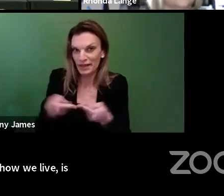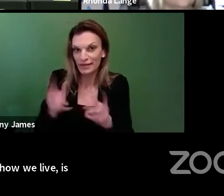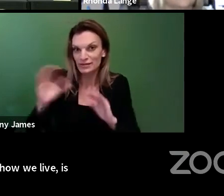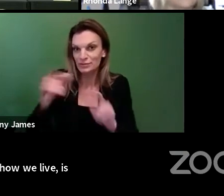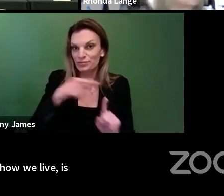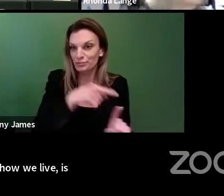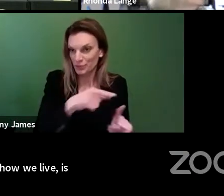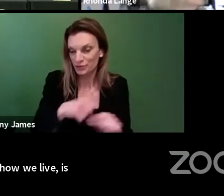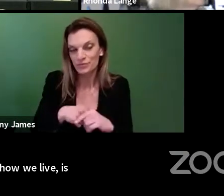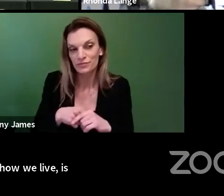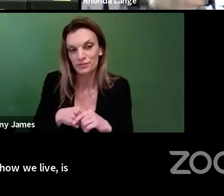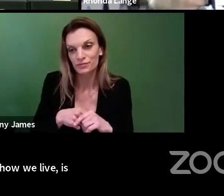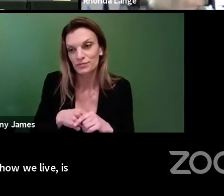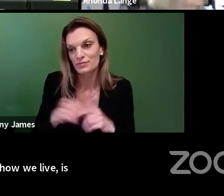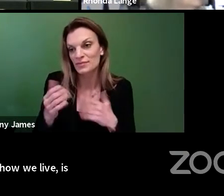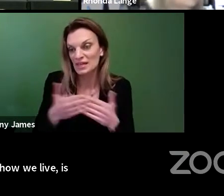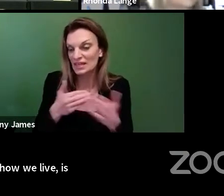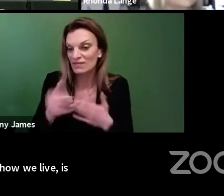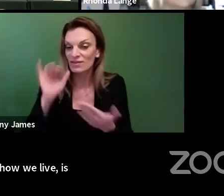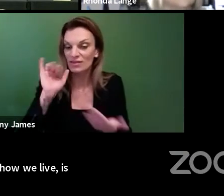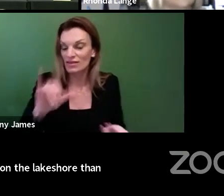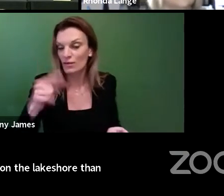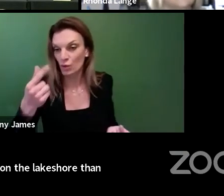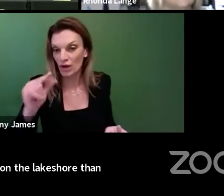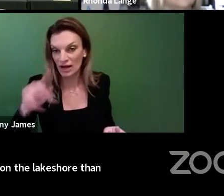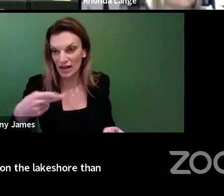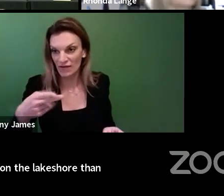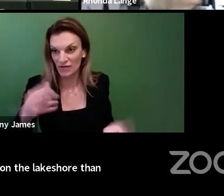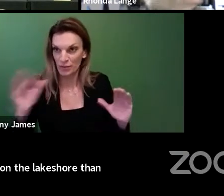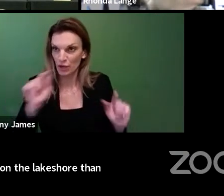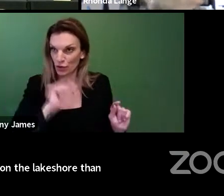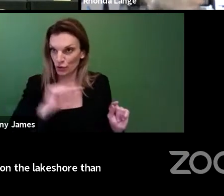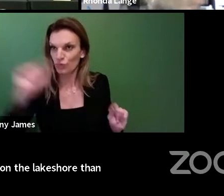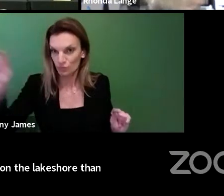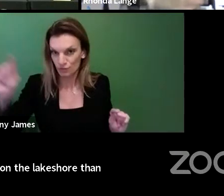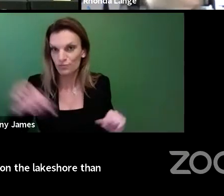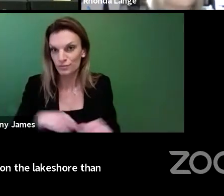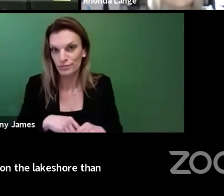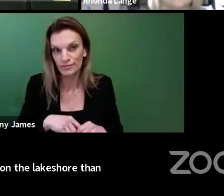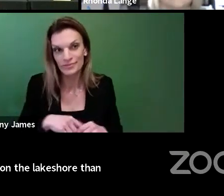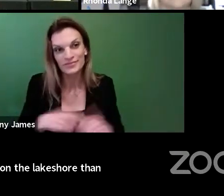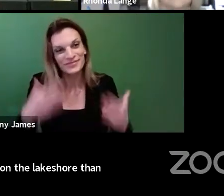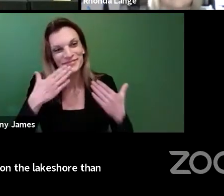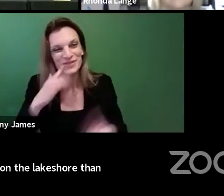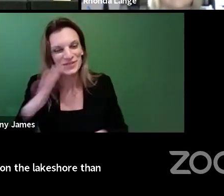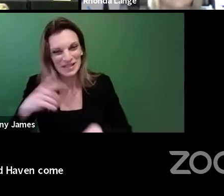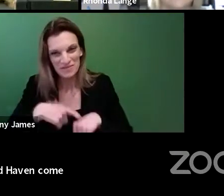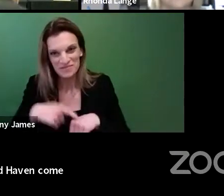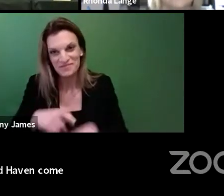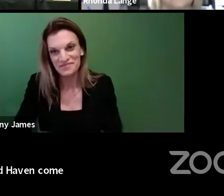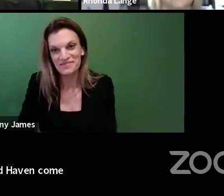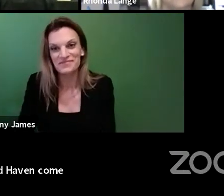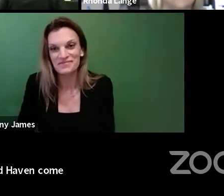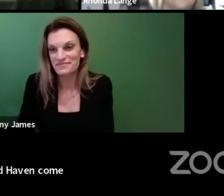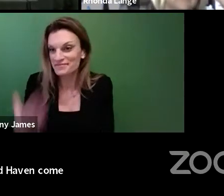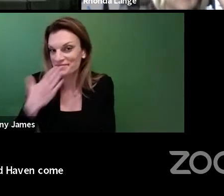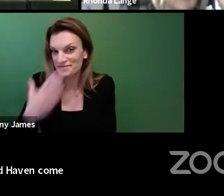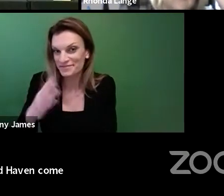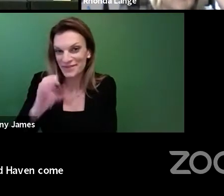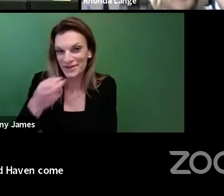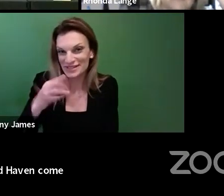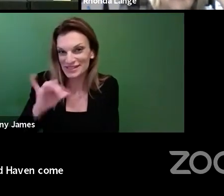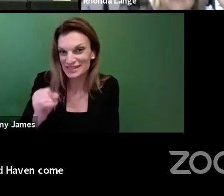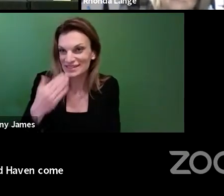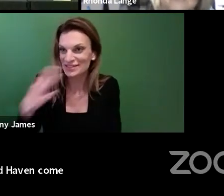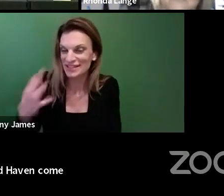there, even down in Grand Haven compared to up here. But thank you for your time. Chris, thank you for taking